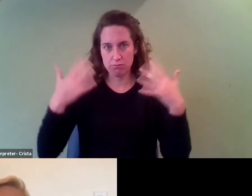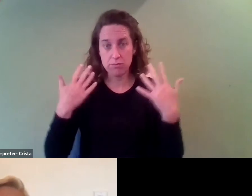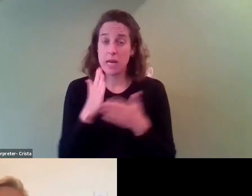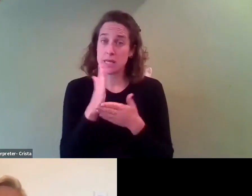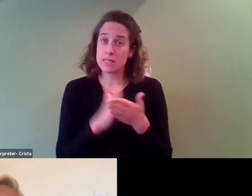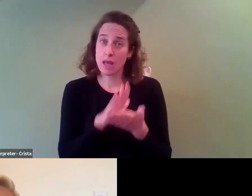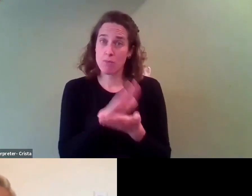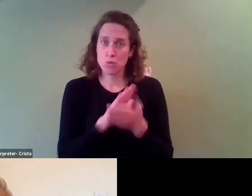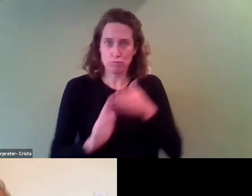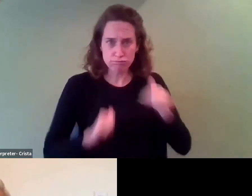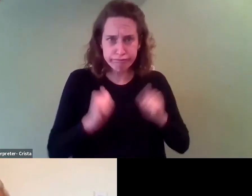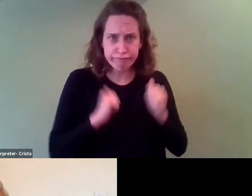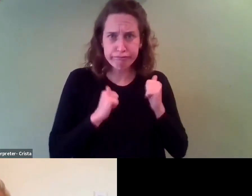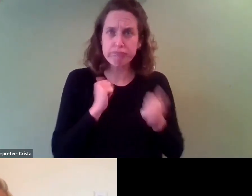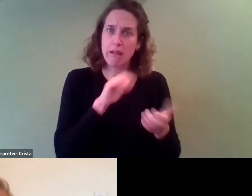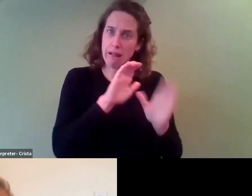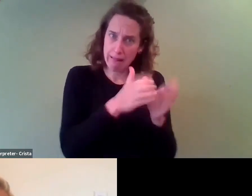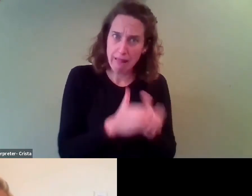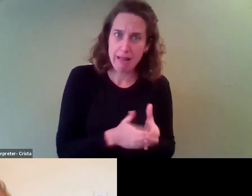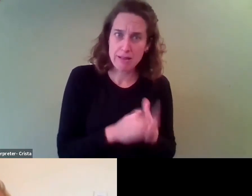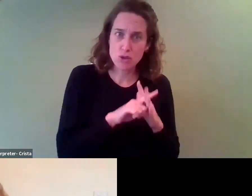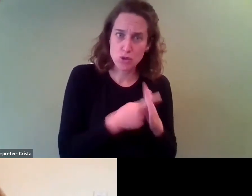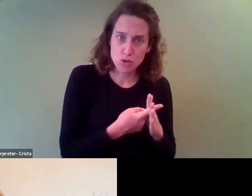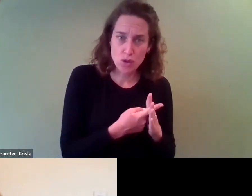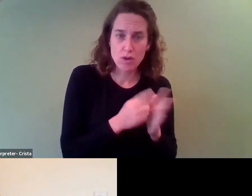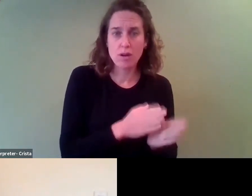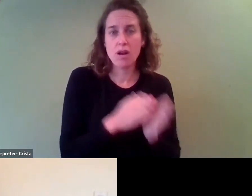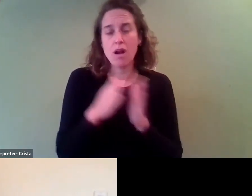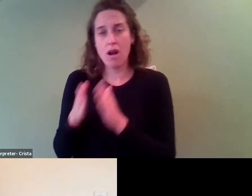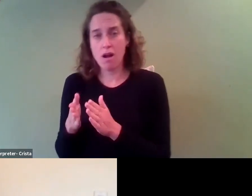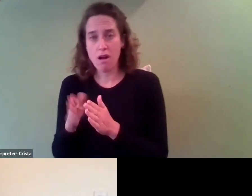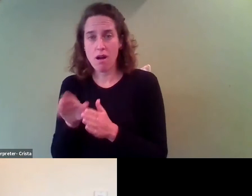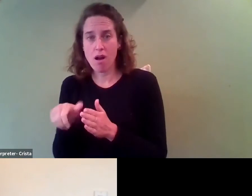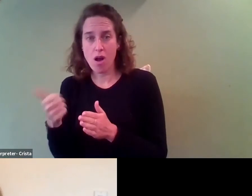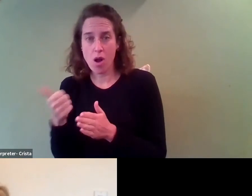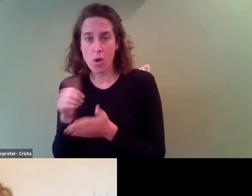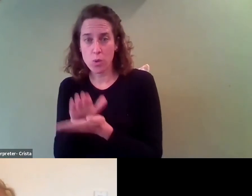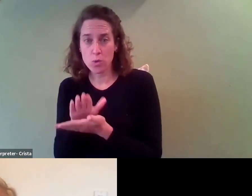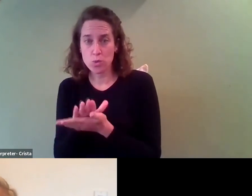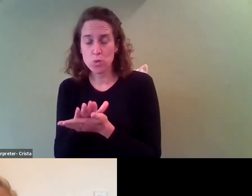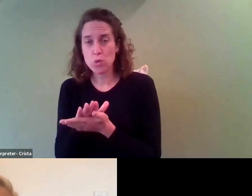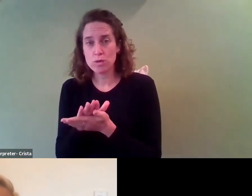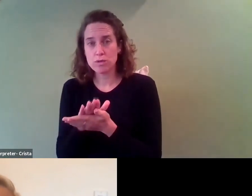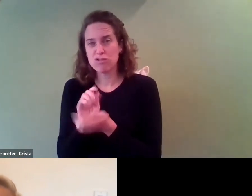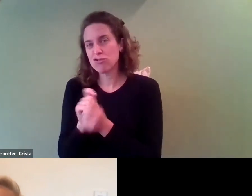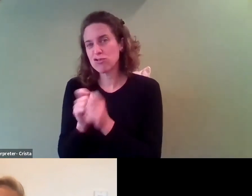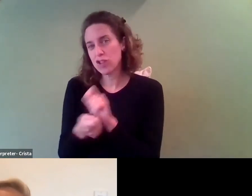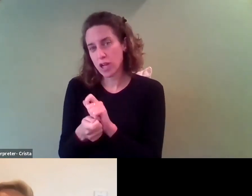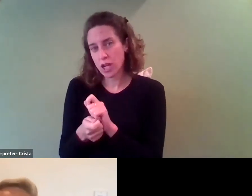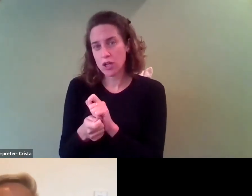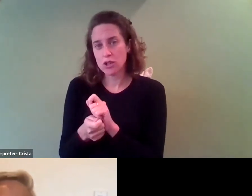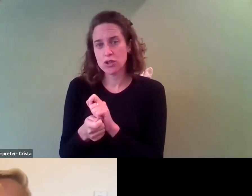in and had classes. Other schools more like went to be